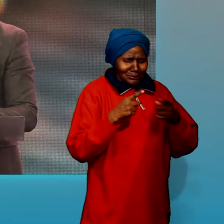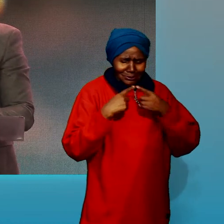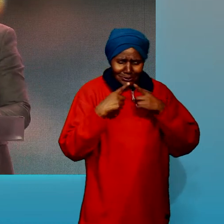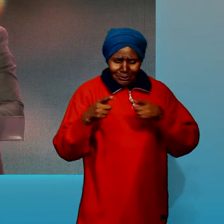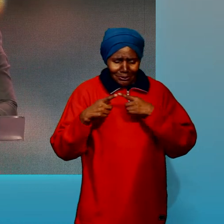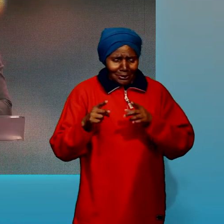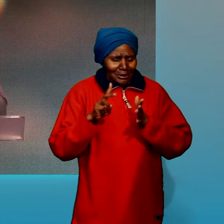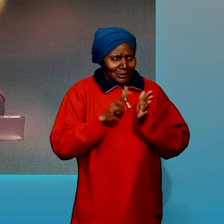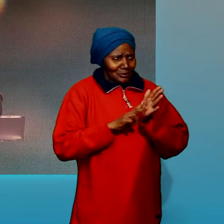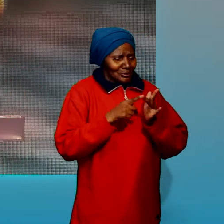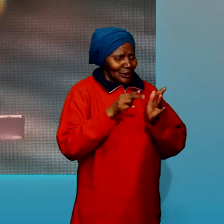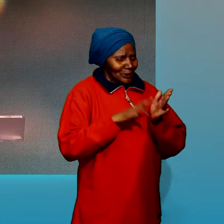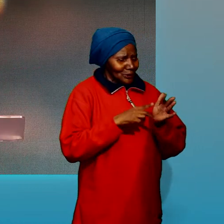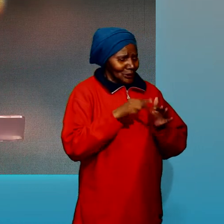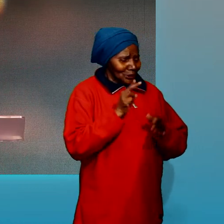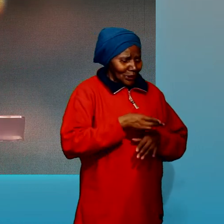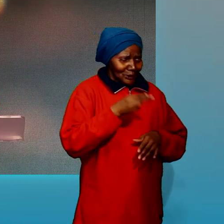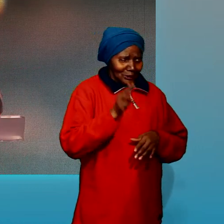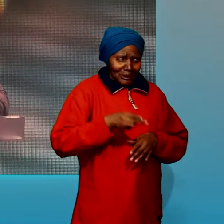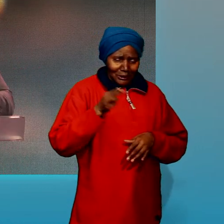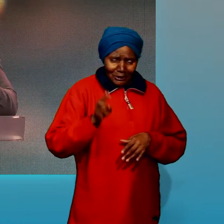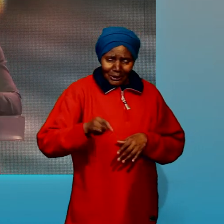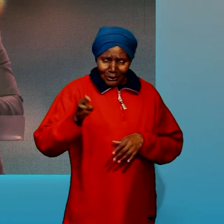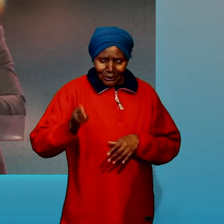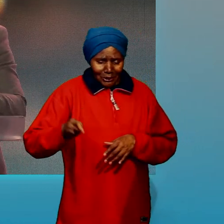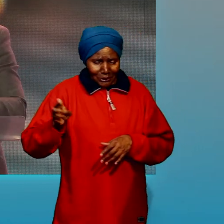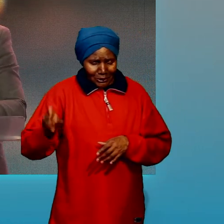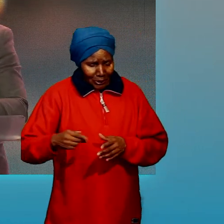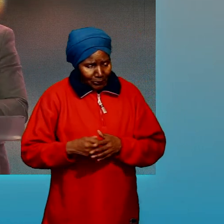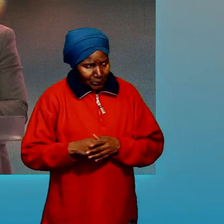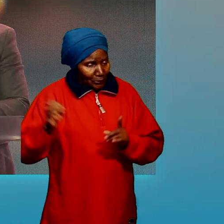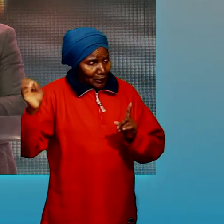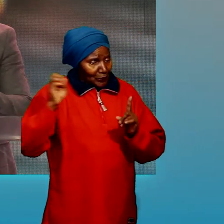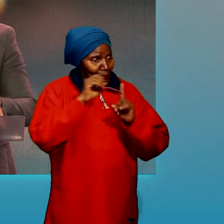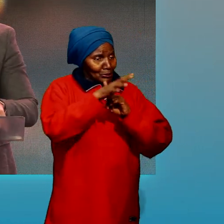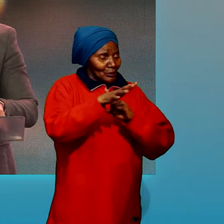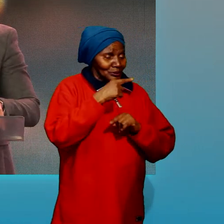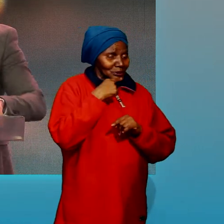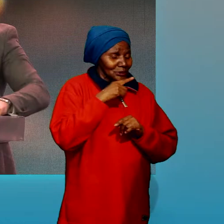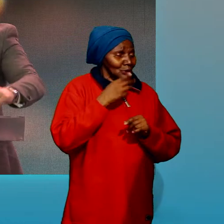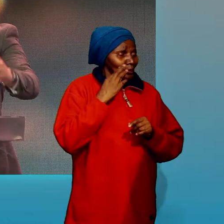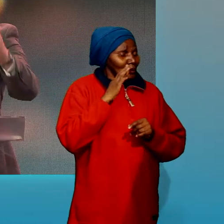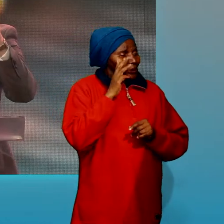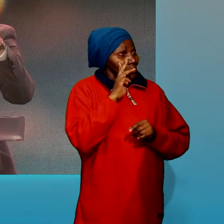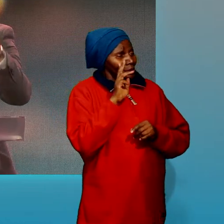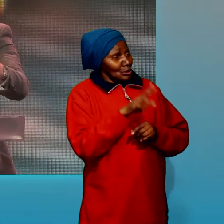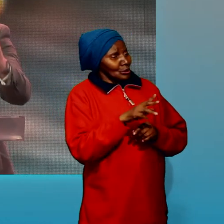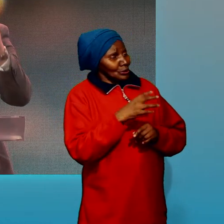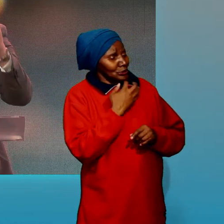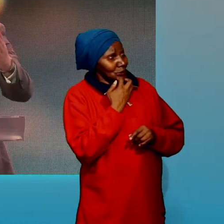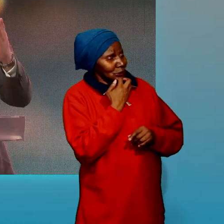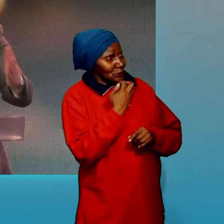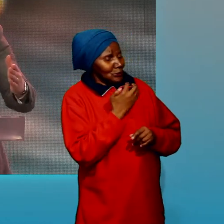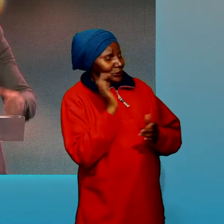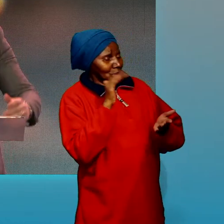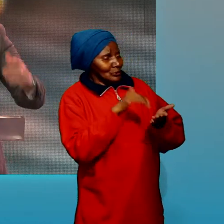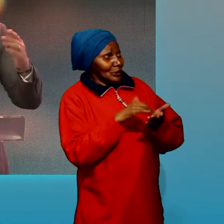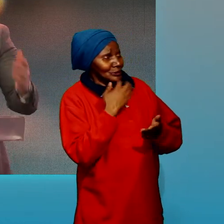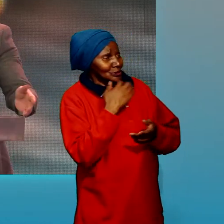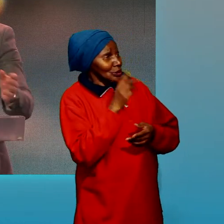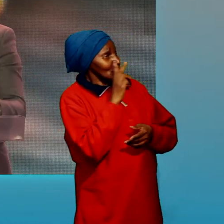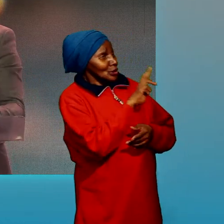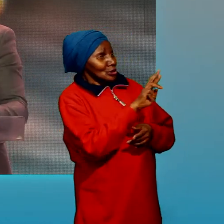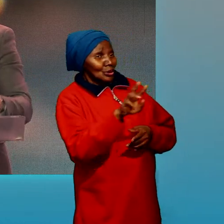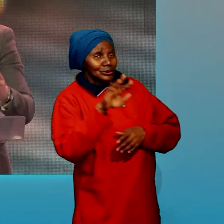to each and every one of us. But even then, the prophet declares when he came to Israel and he looked at the vineyard, he was looking for fruit,